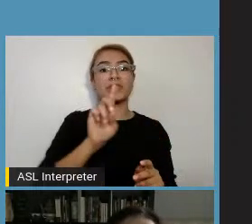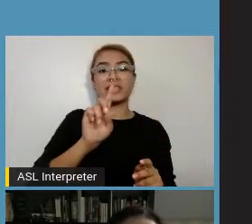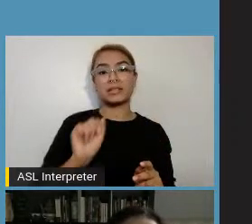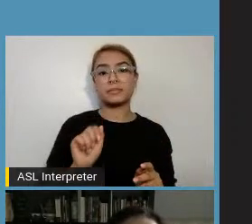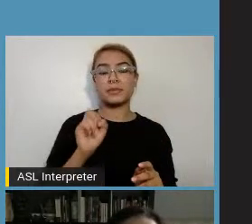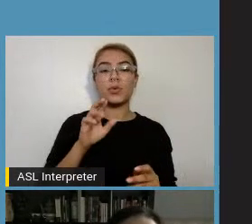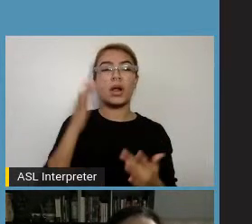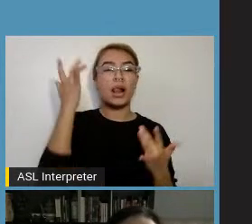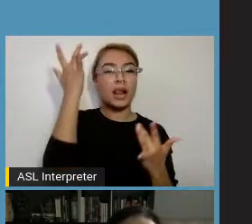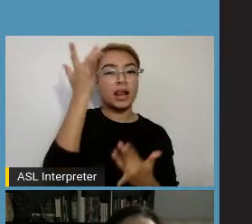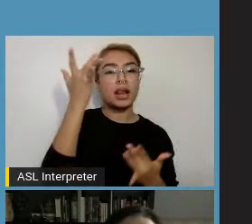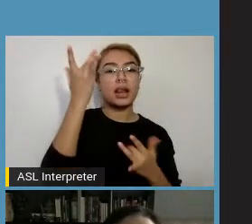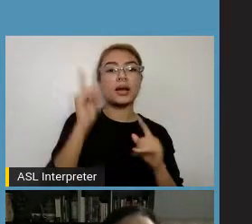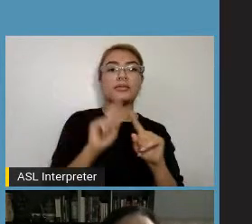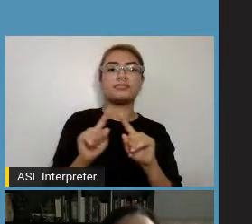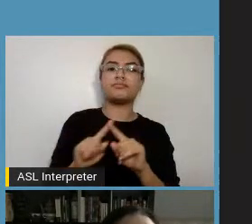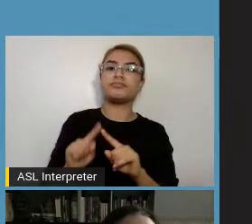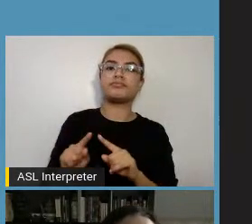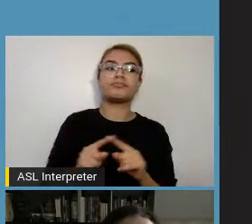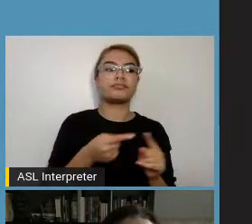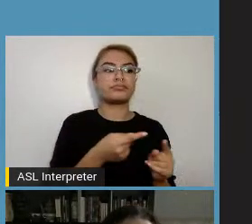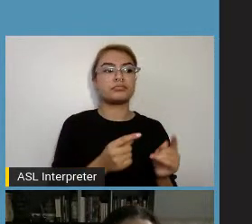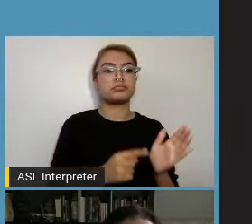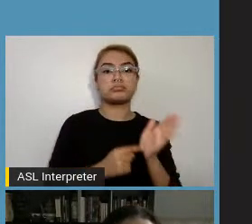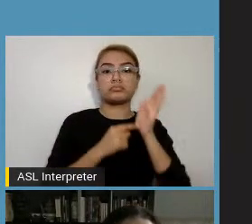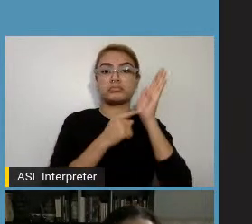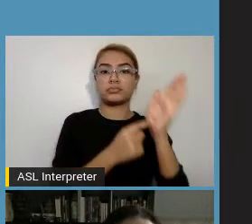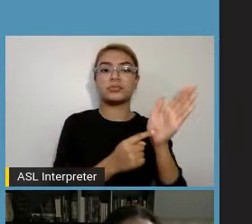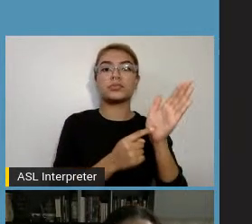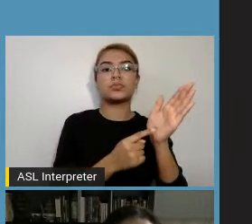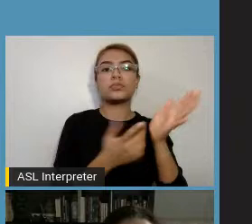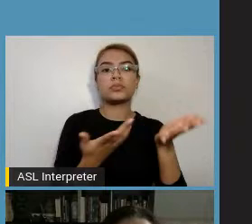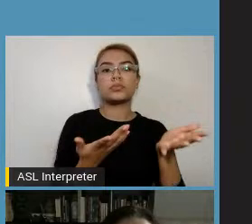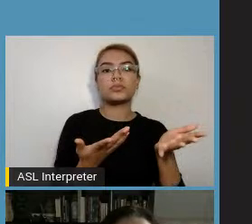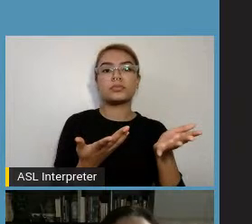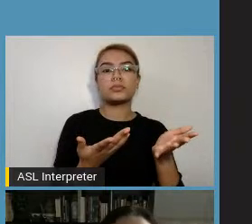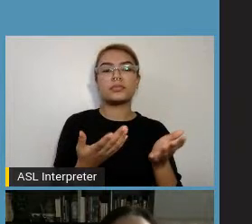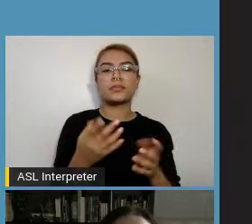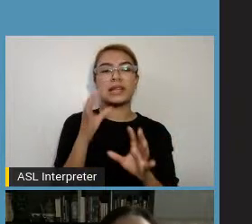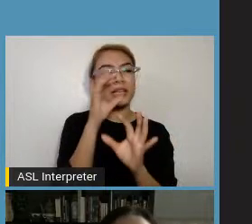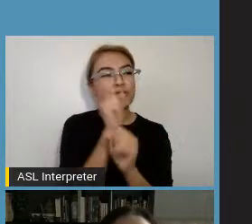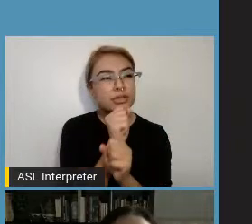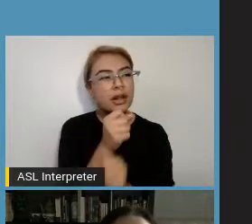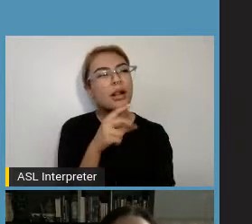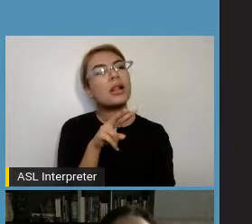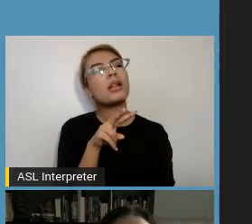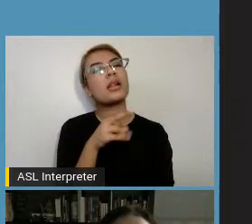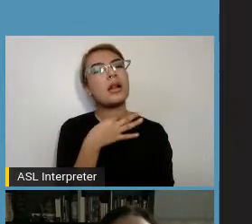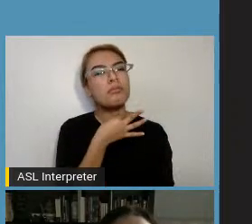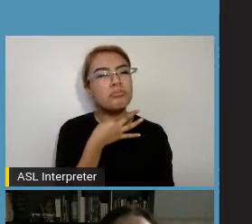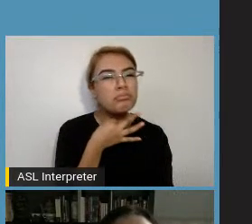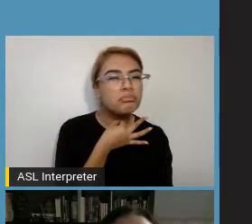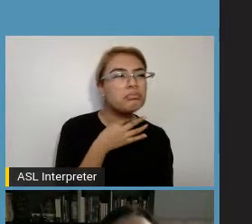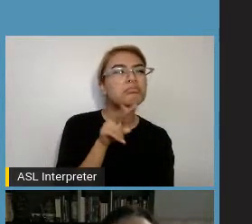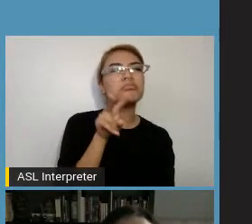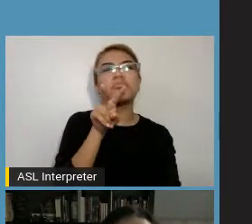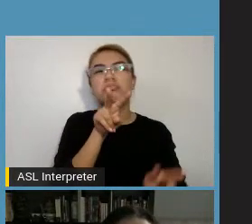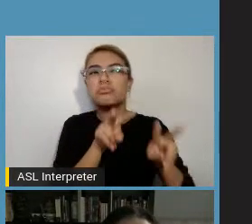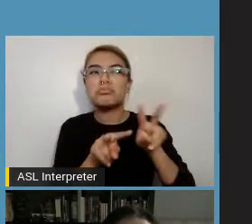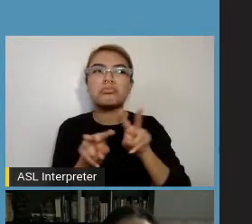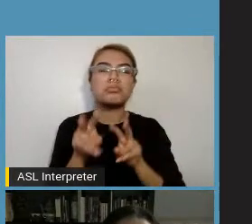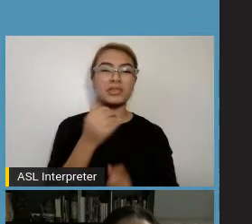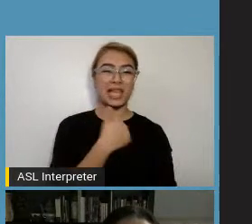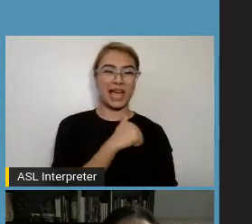or illnesses that were, put on display just as a curiosity. The attitude